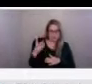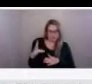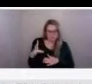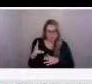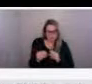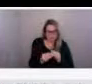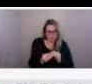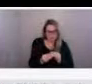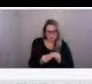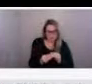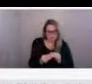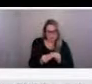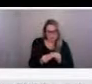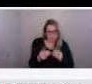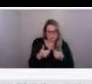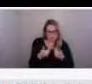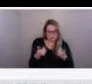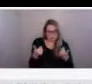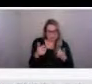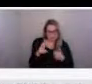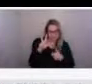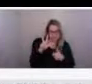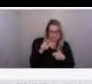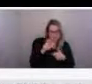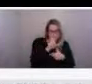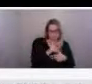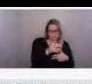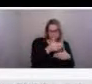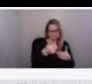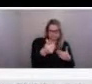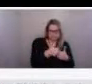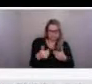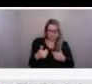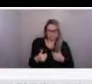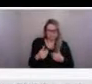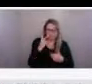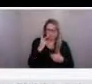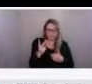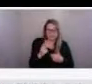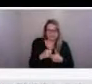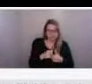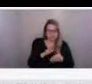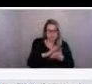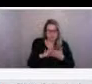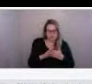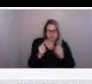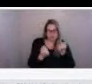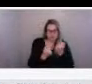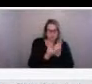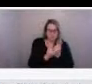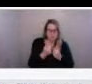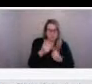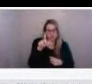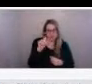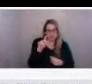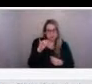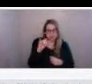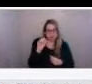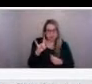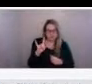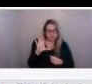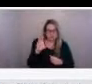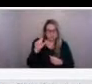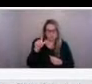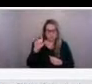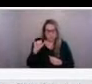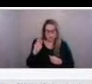much um it was divided up i think three ways in the previous map so it's nice to see that and i think it's and i support the latino coalition's maps for a lot of districts you see in the